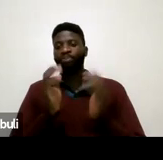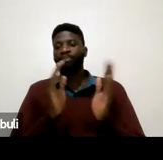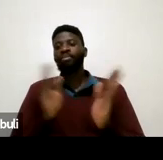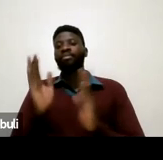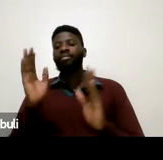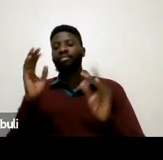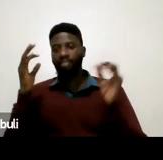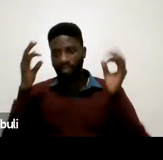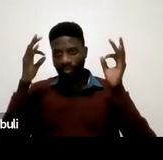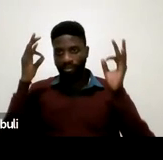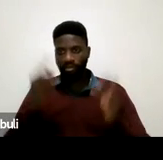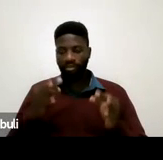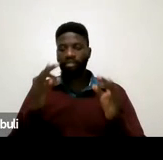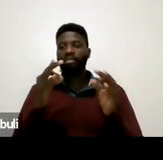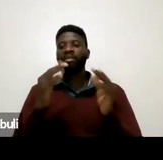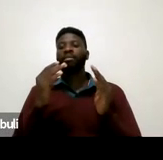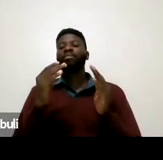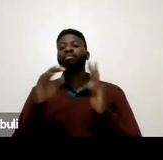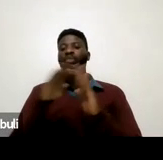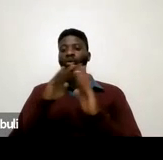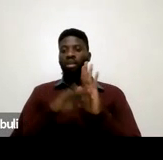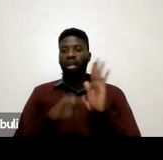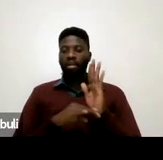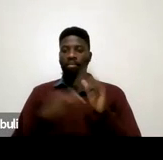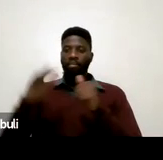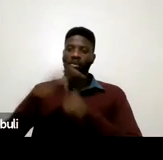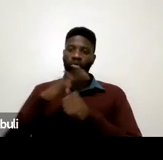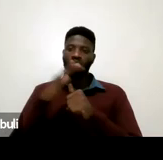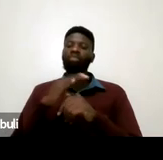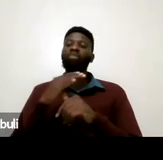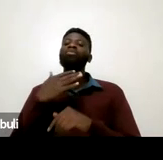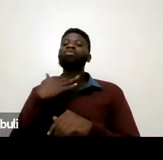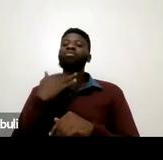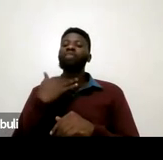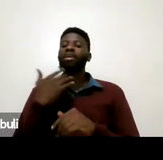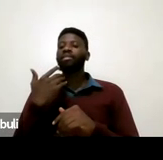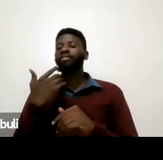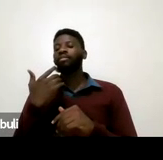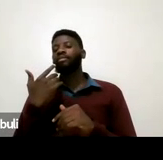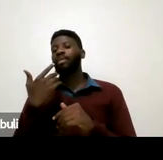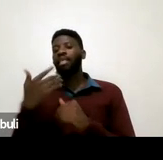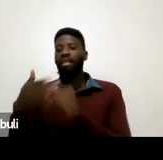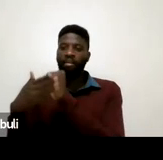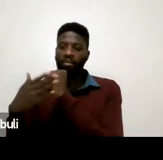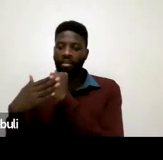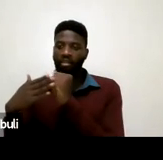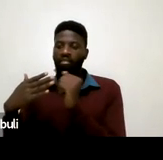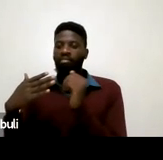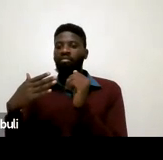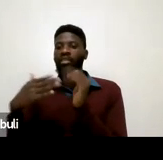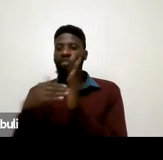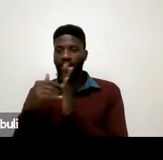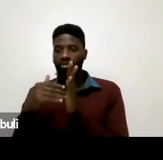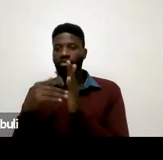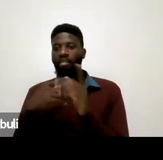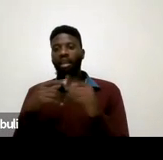programmatic priorities, if we say we want to help the vulnerable, and then we find somebody has money for fishing, and we say we can also